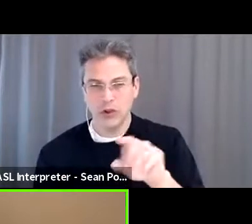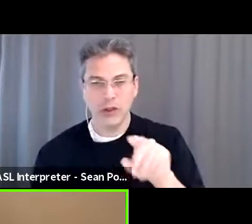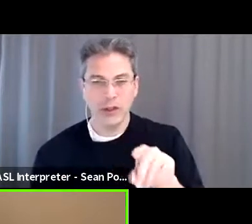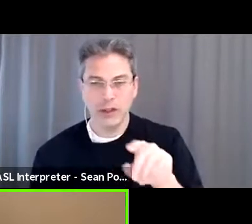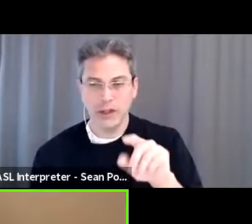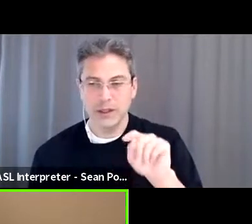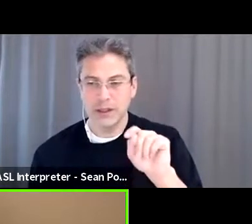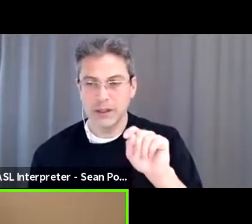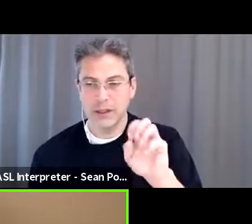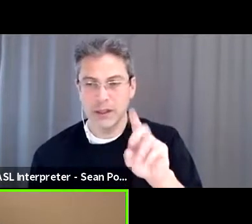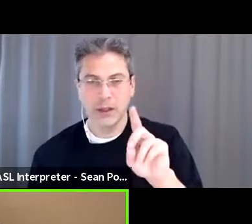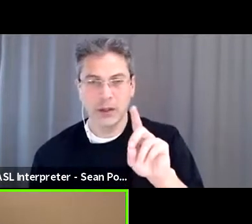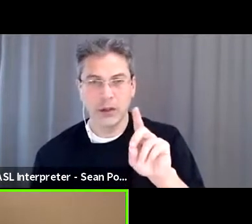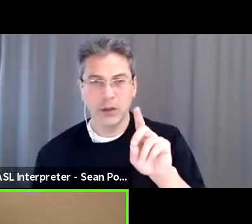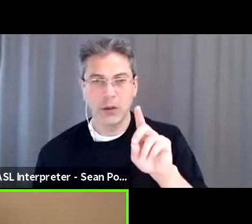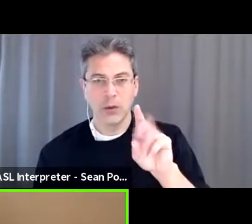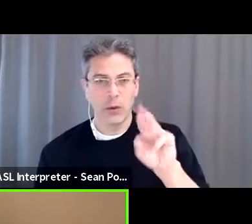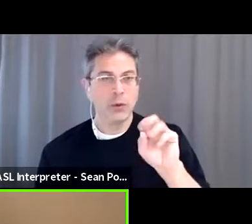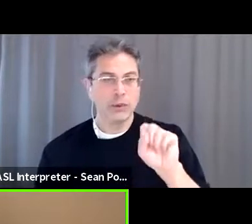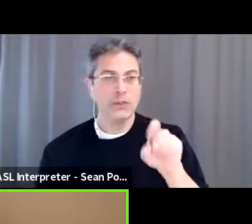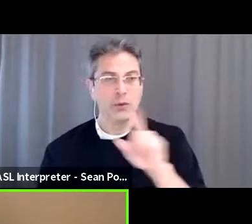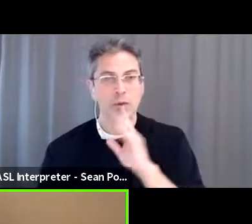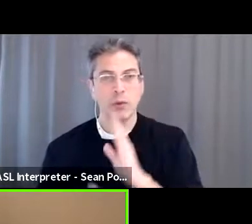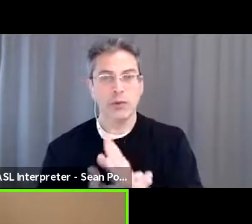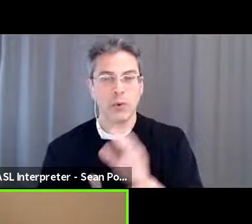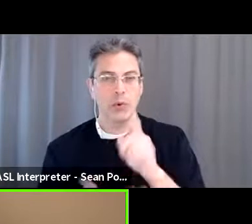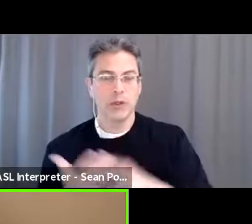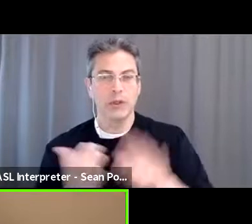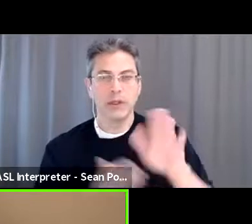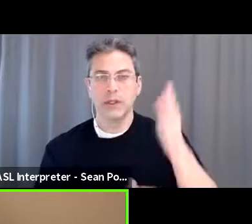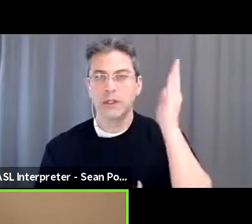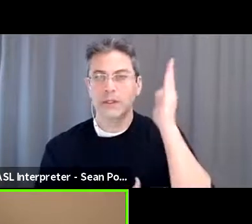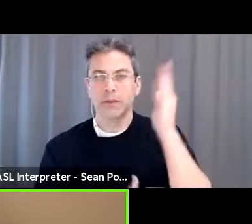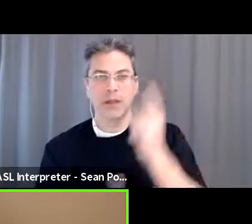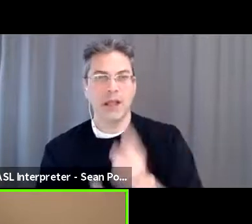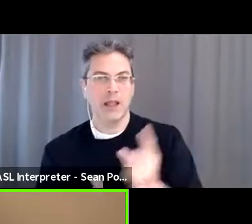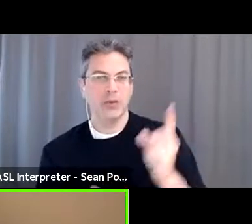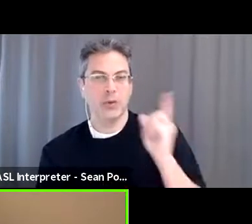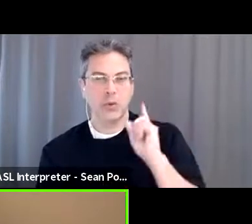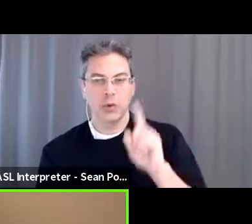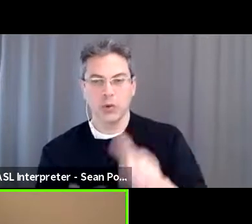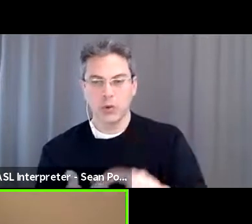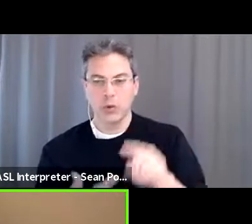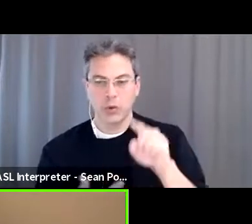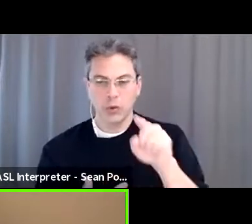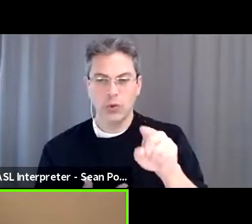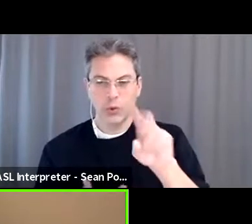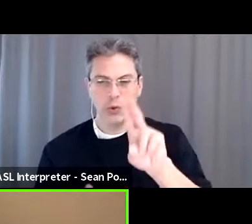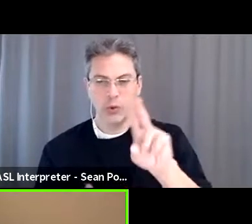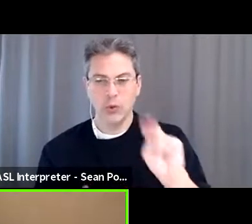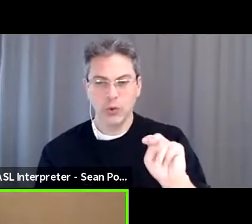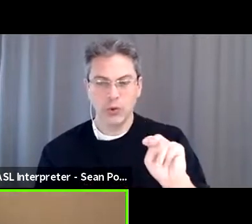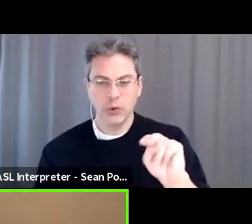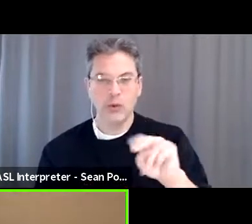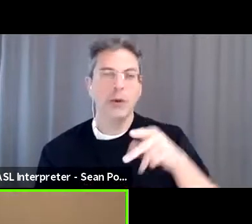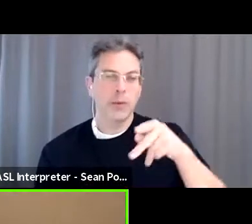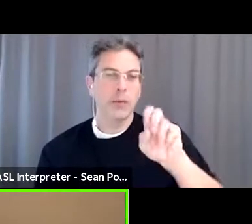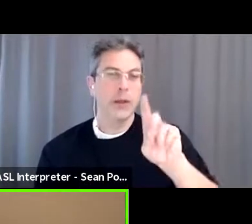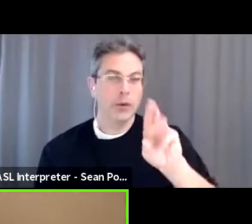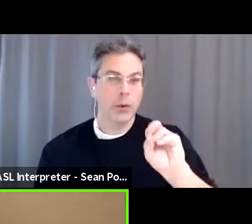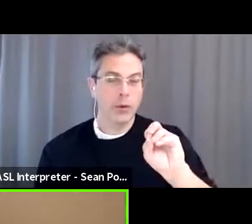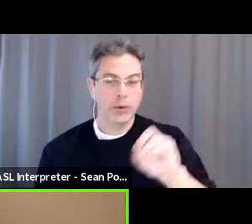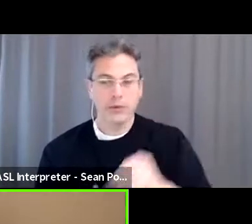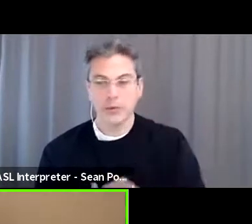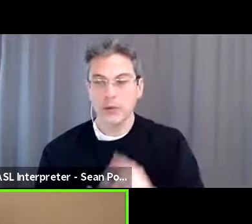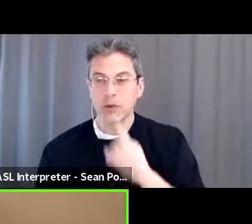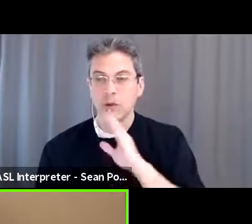at the speech he gave to the World Health Assembly last week, he talked about forging a new era of global cooperation and these